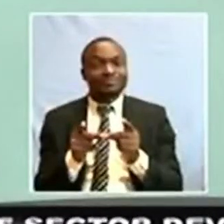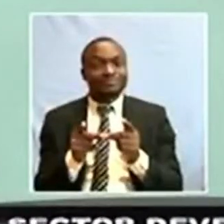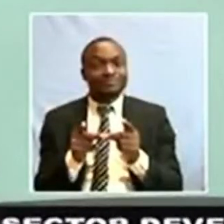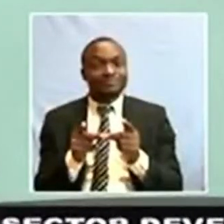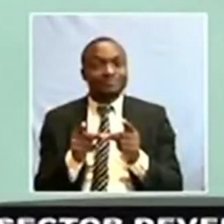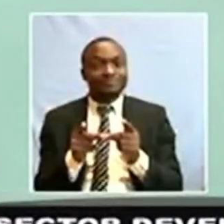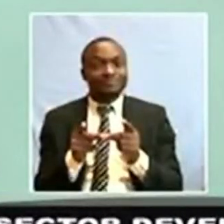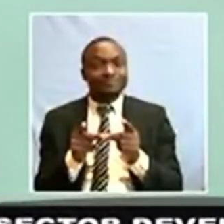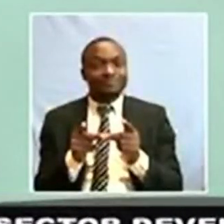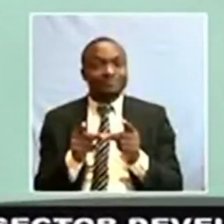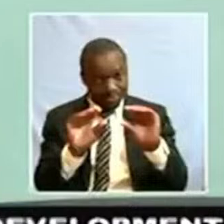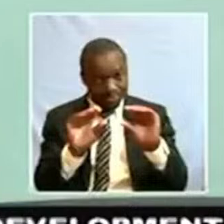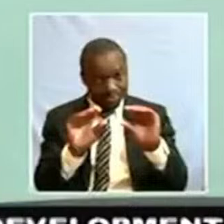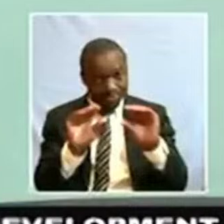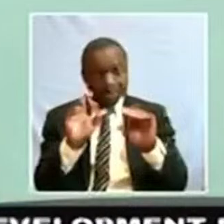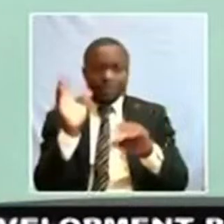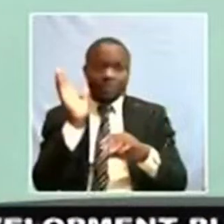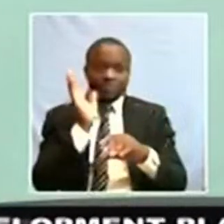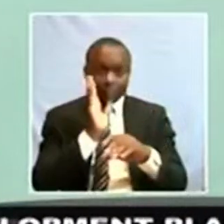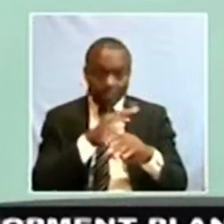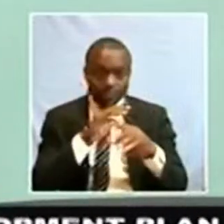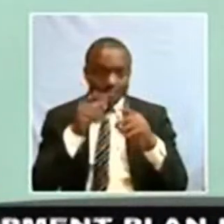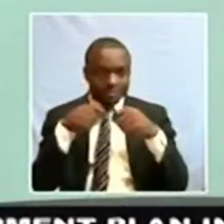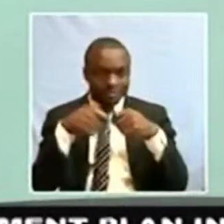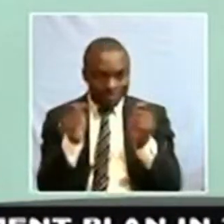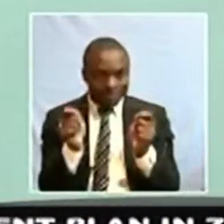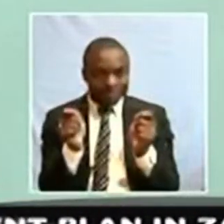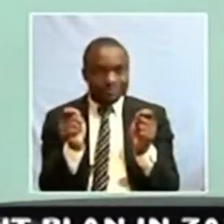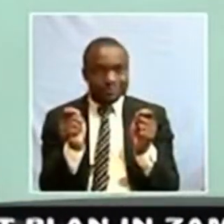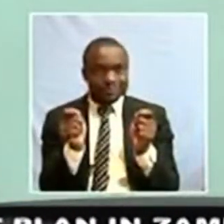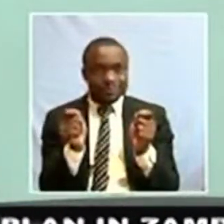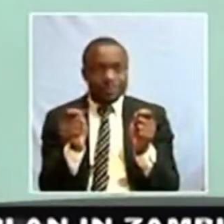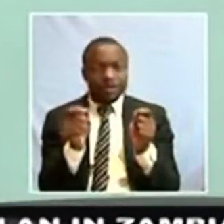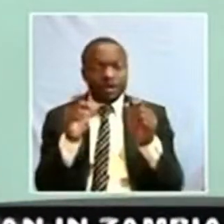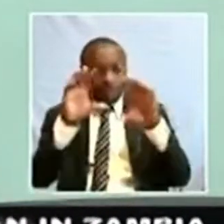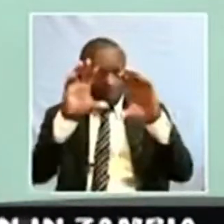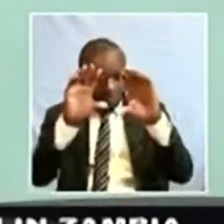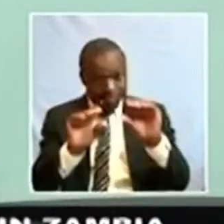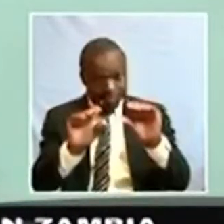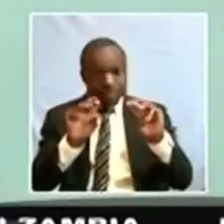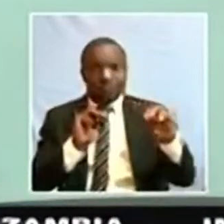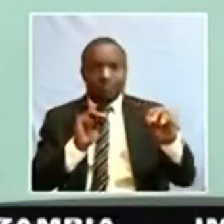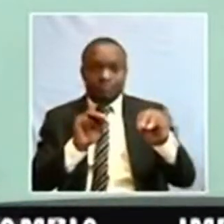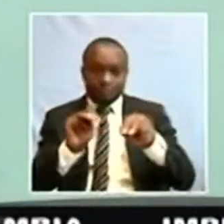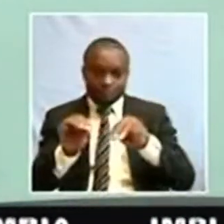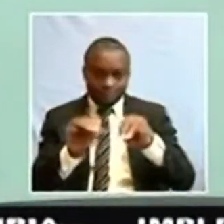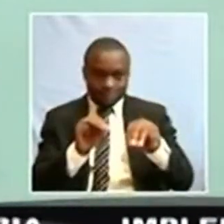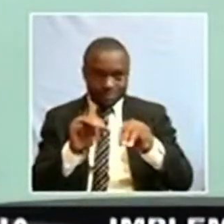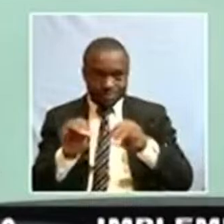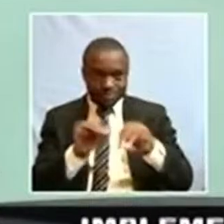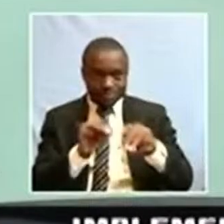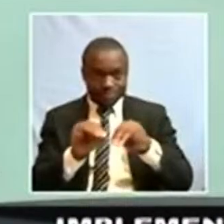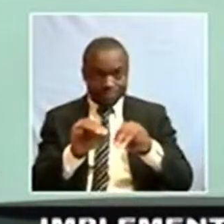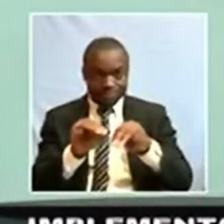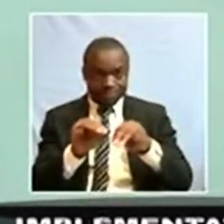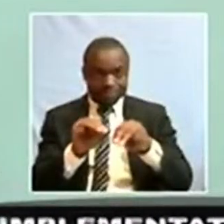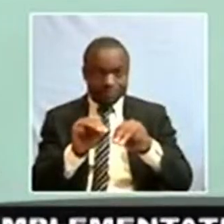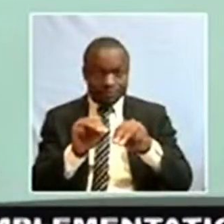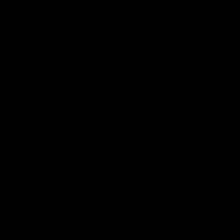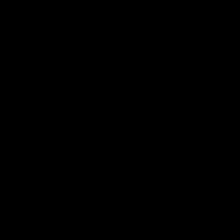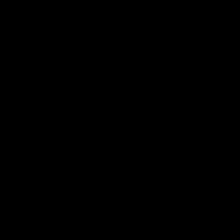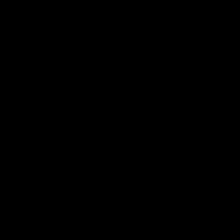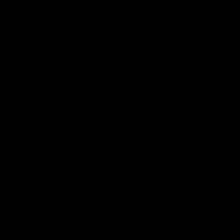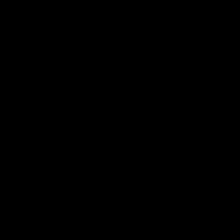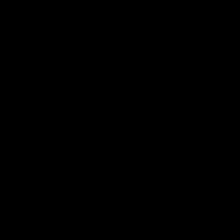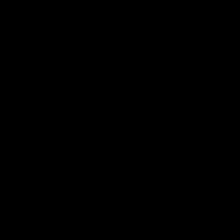Account open, and the accounts are being managed from civic center.